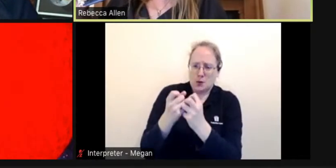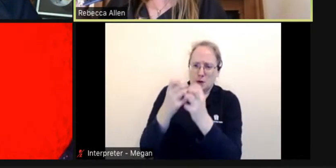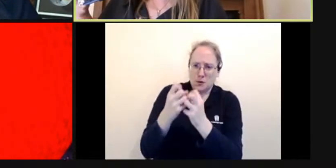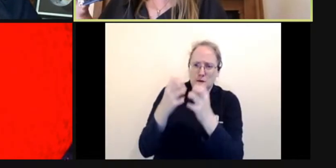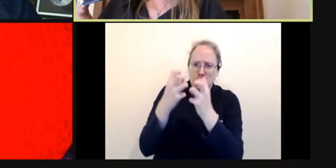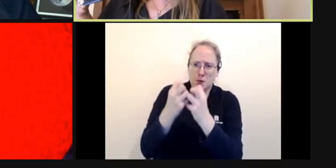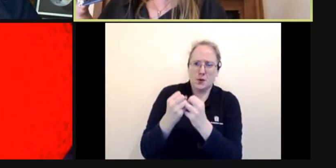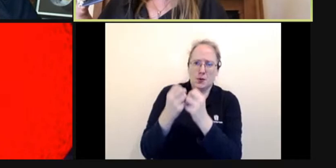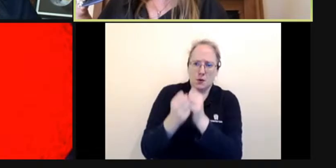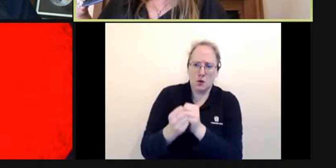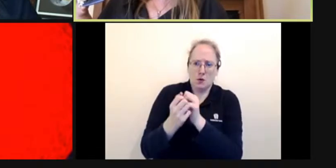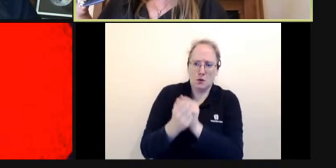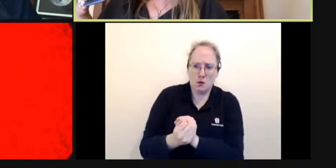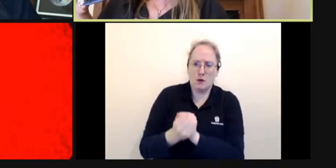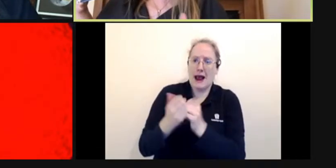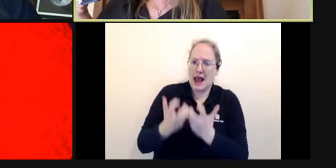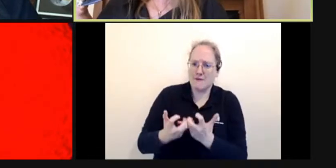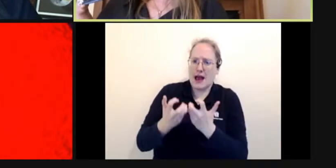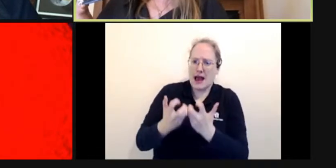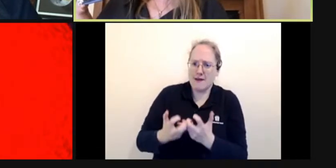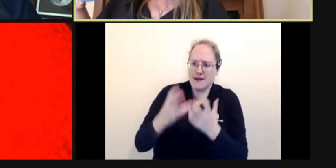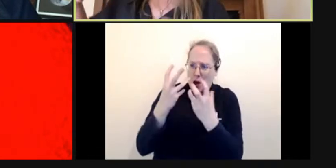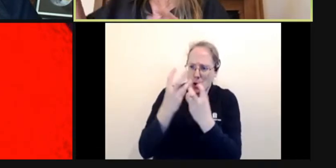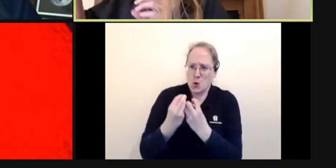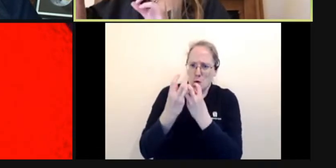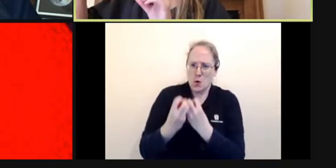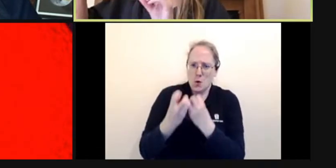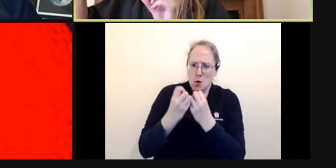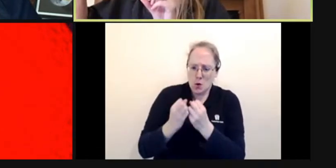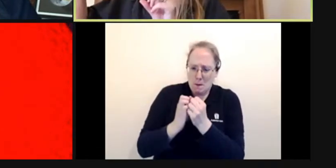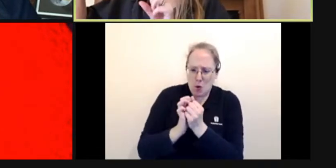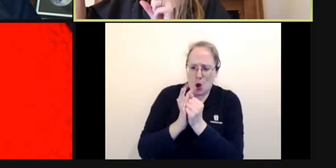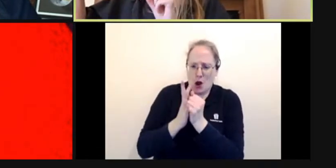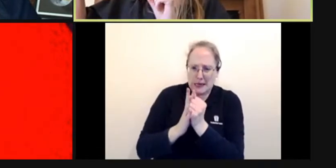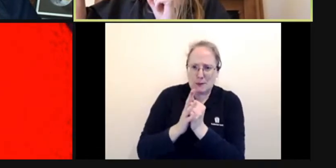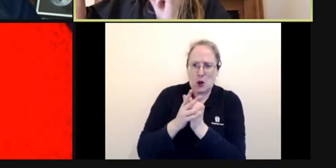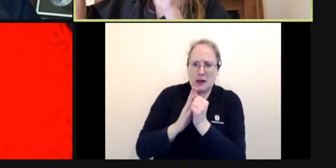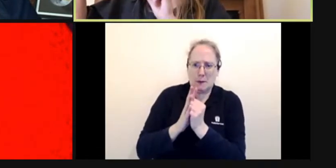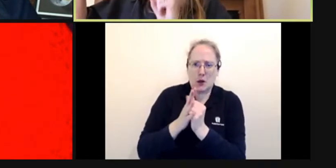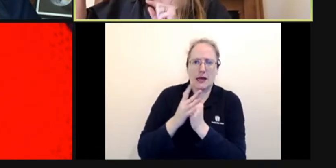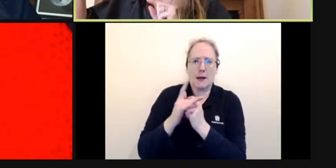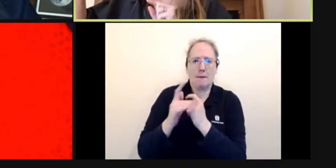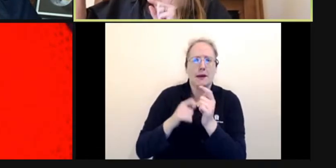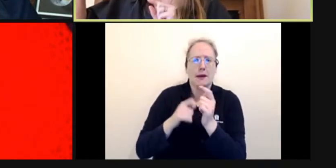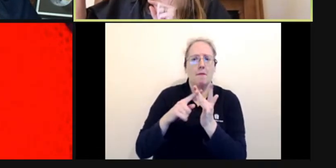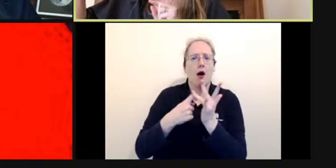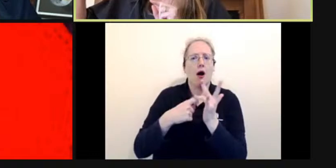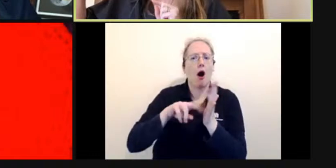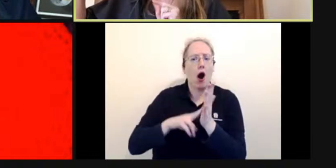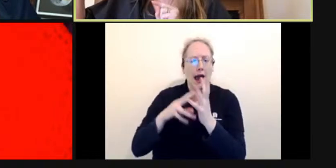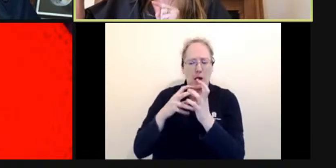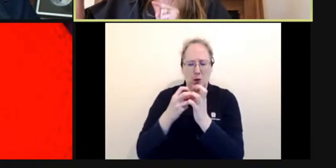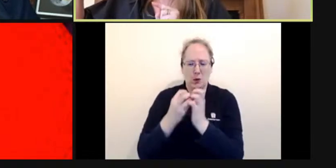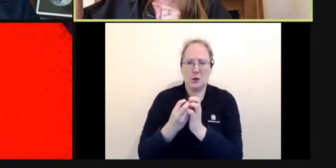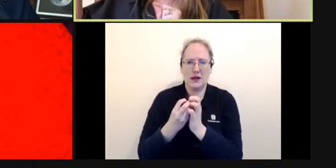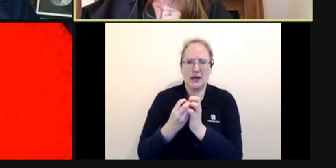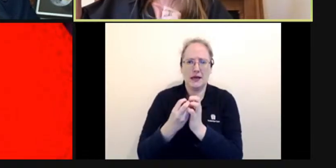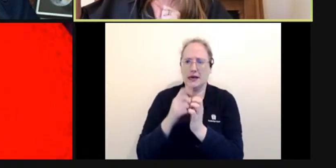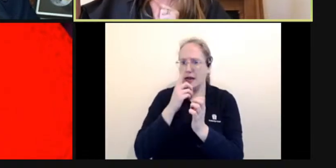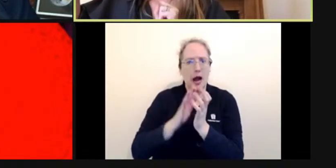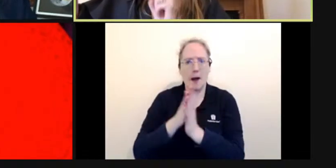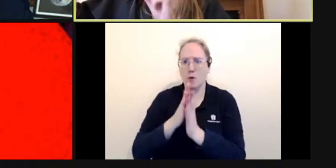Uh-oh, we're at iron. Can't burn anymore. Let's now tap one more time and see what